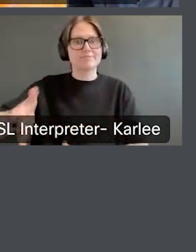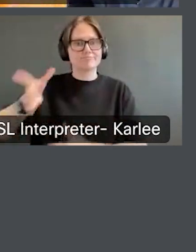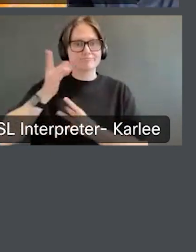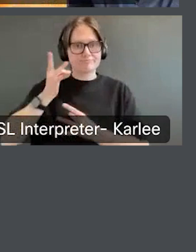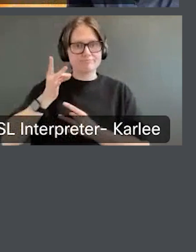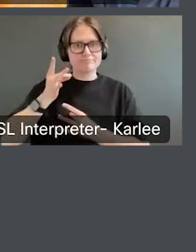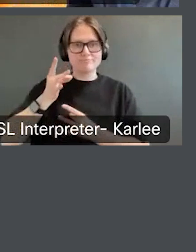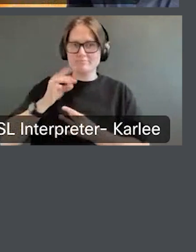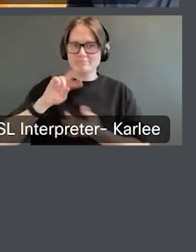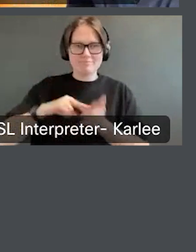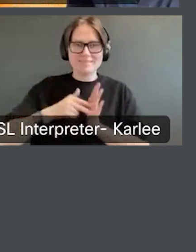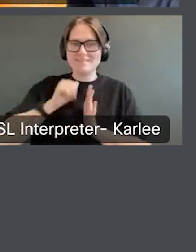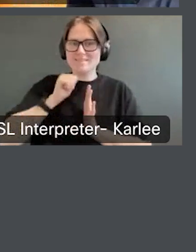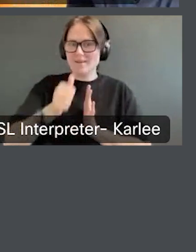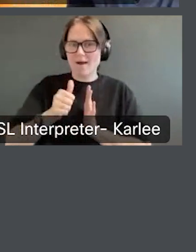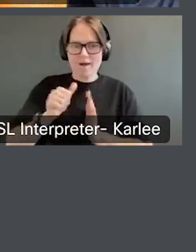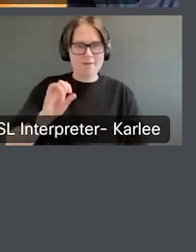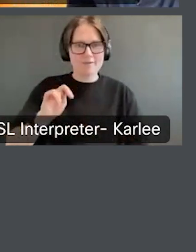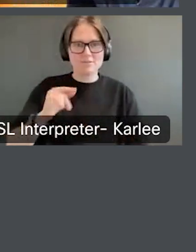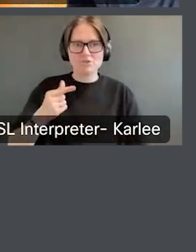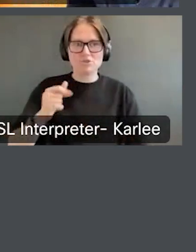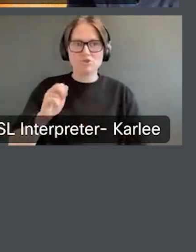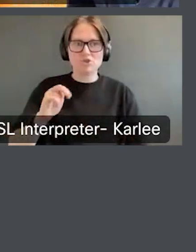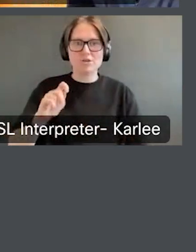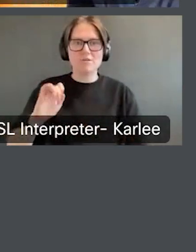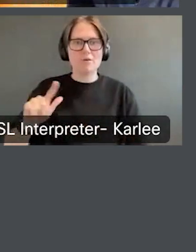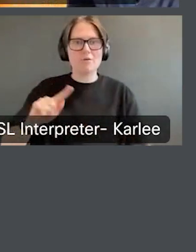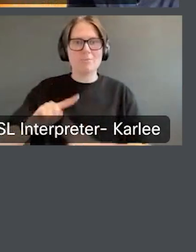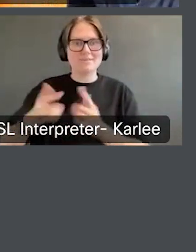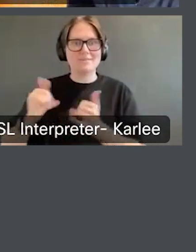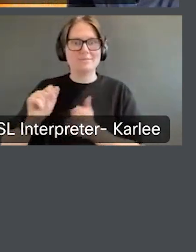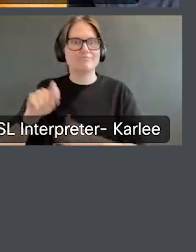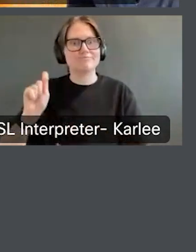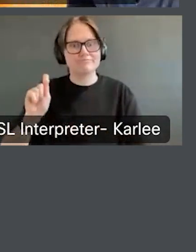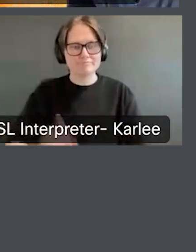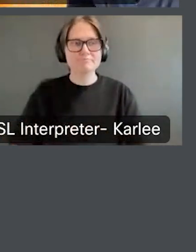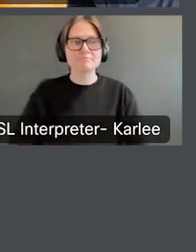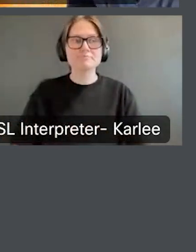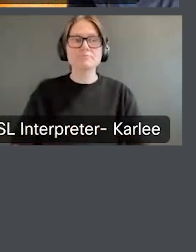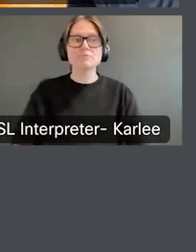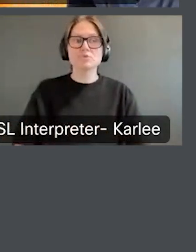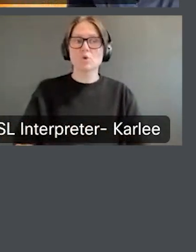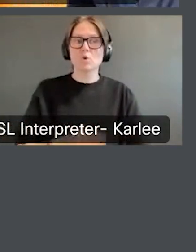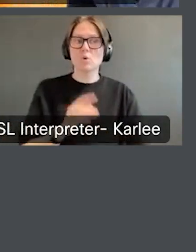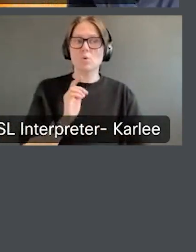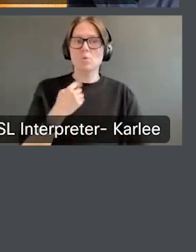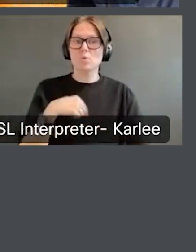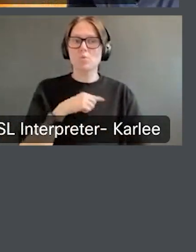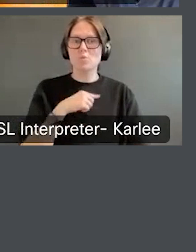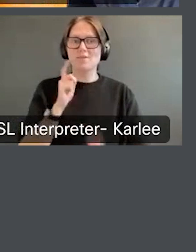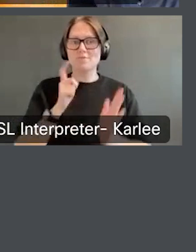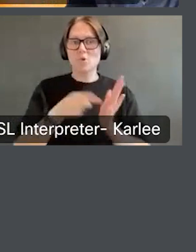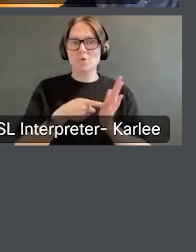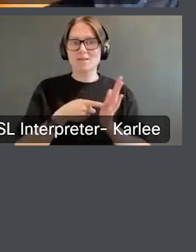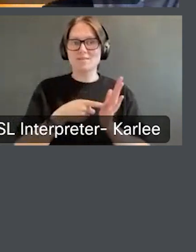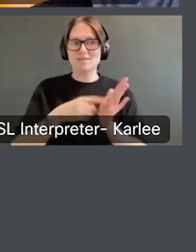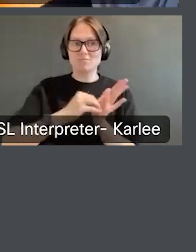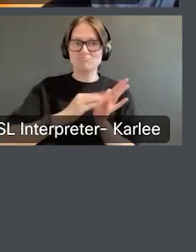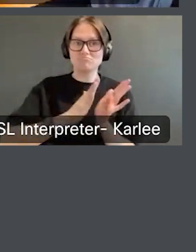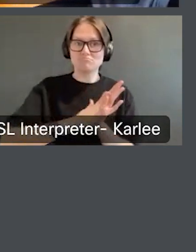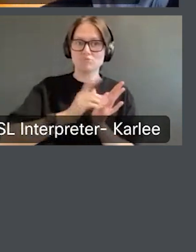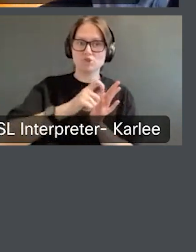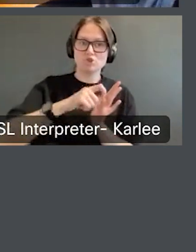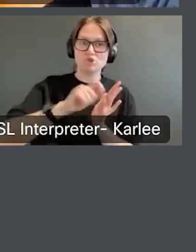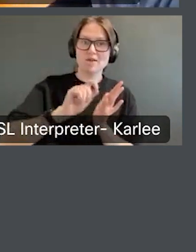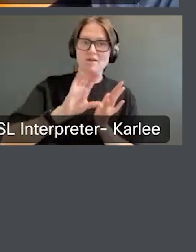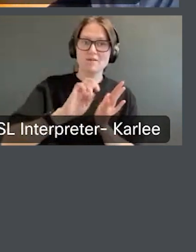because of that, we found that the entry in our medical records was not reliable for CMV, so we have not been able